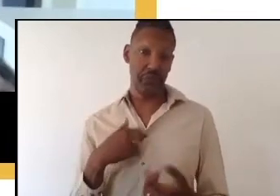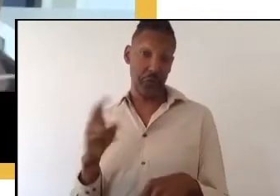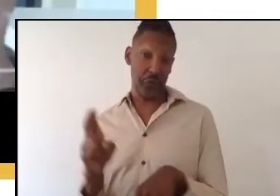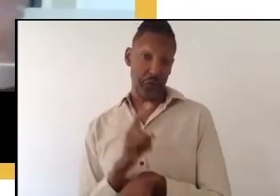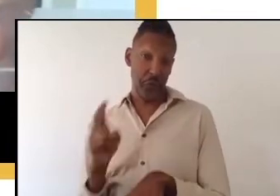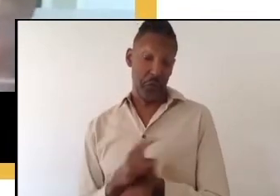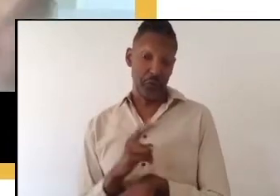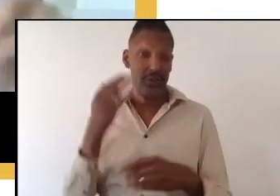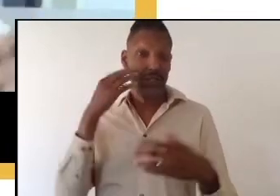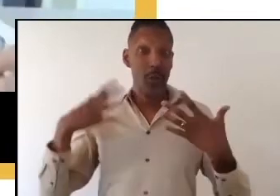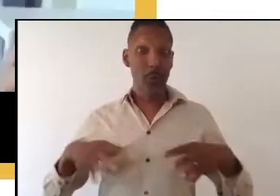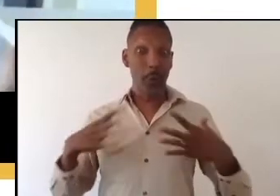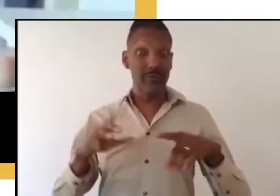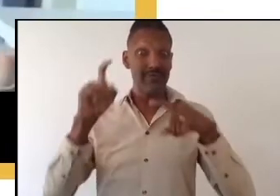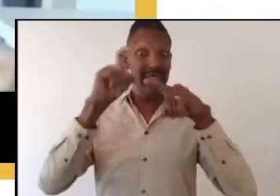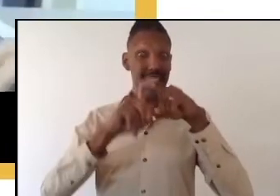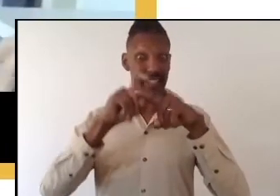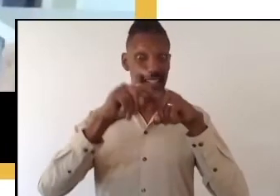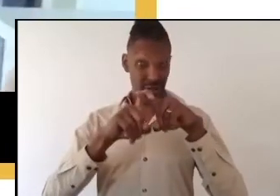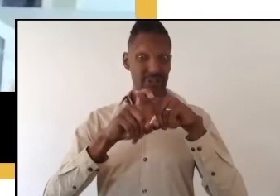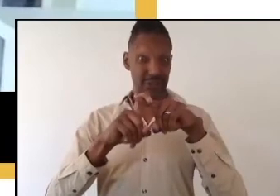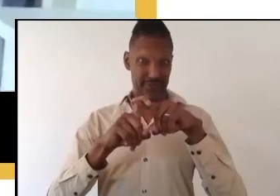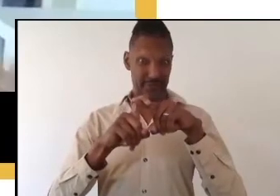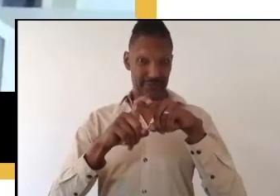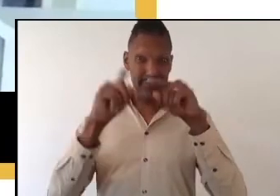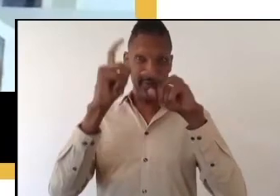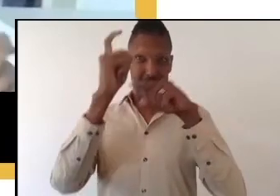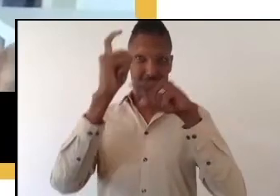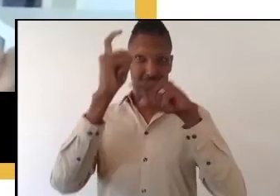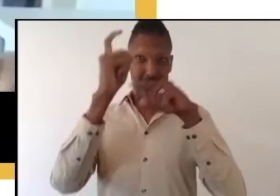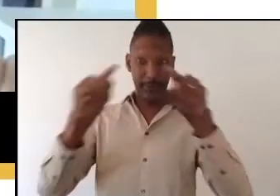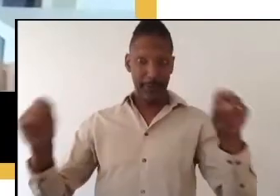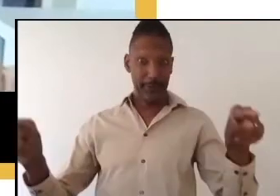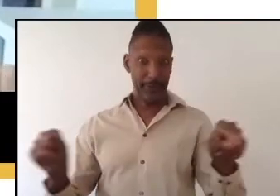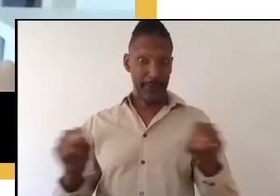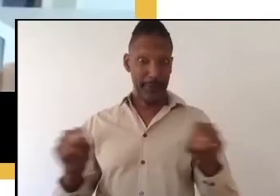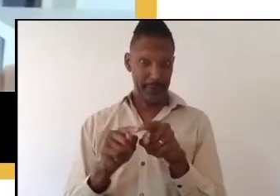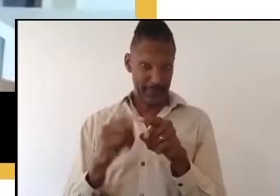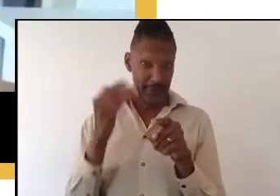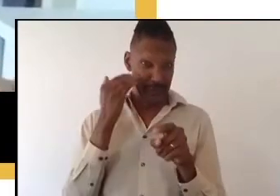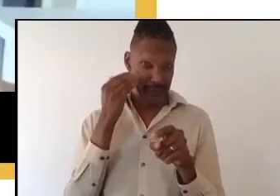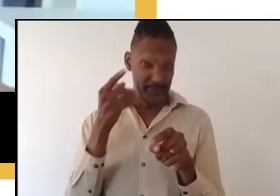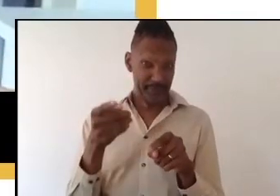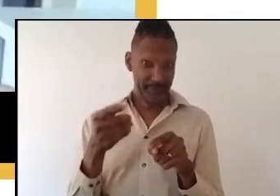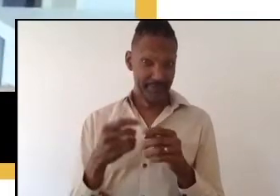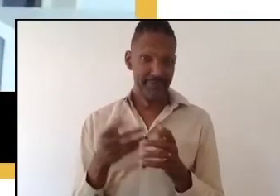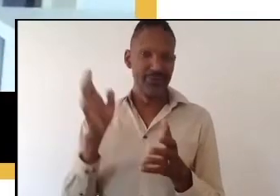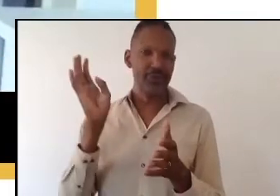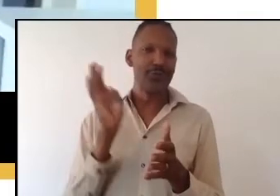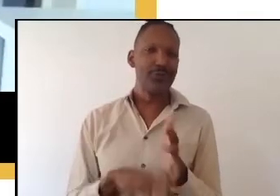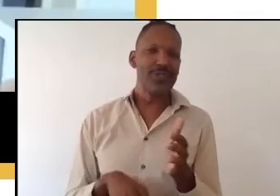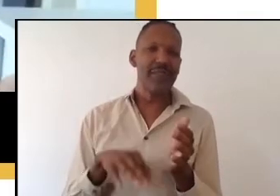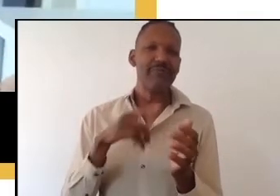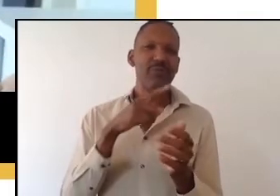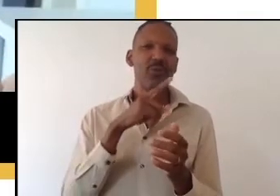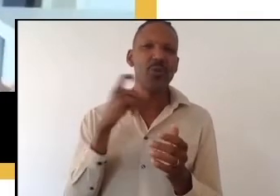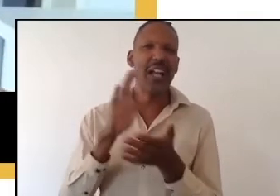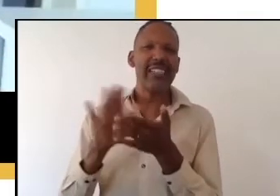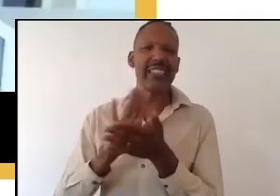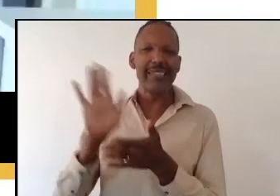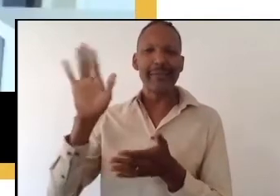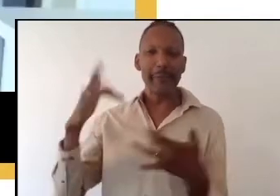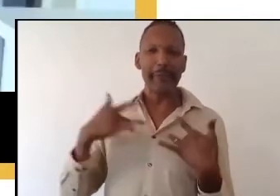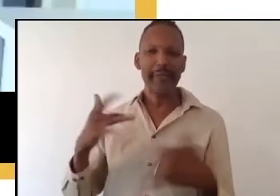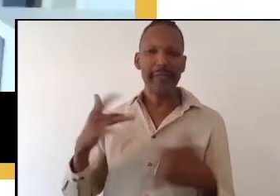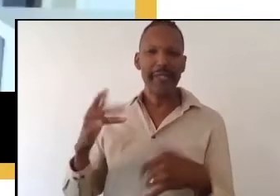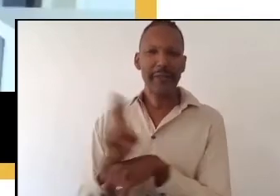So I like to find things that are usually around the house. Actually, in my house, I try to throw these away and replace them with better